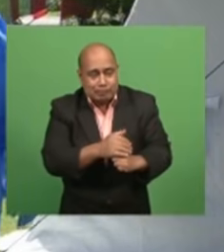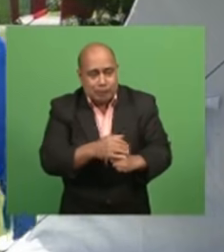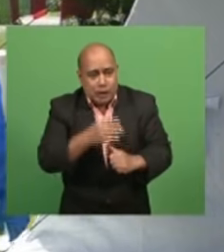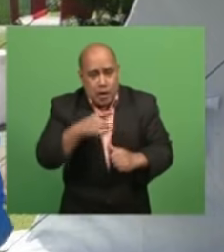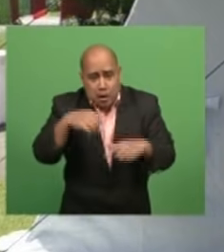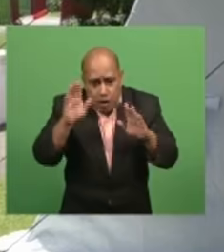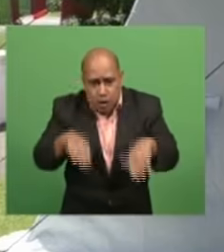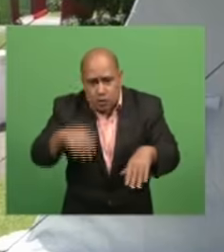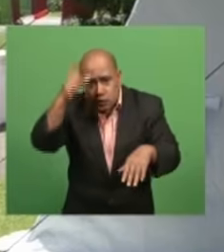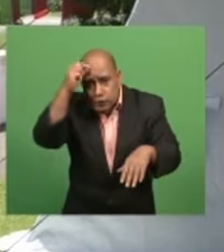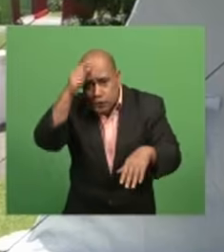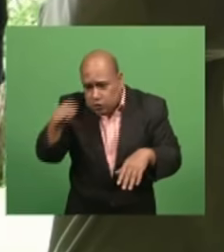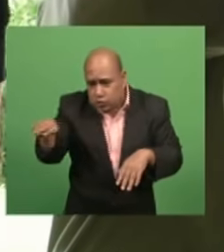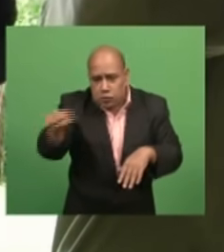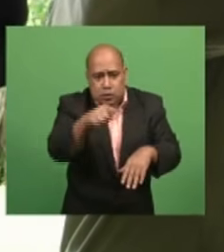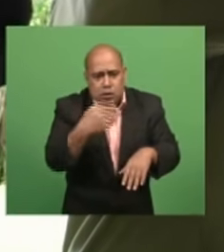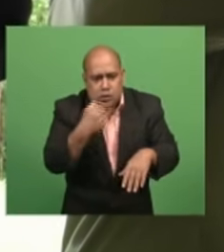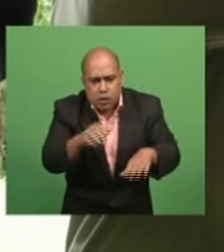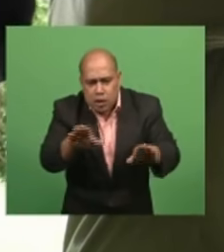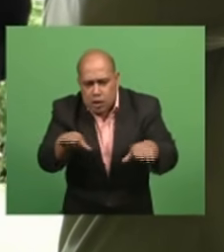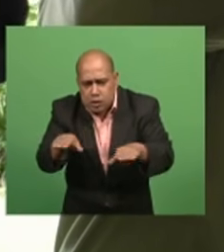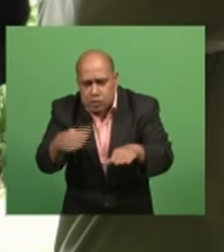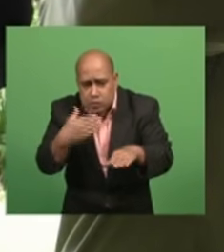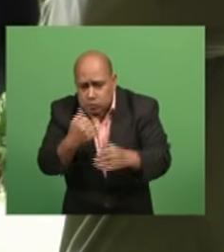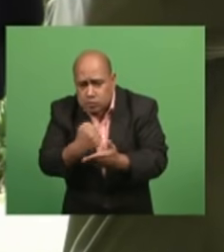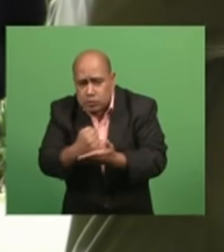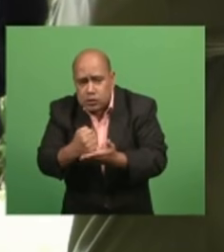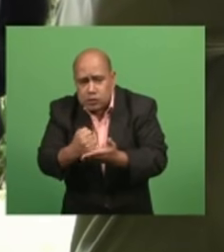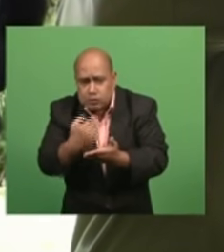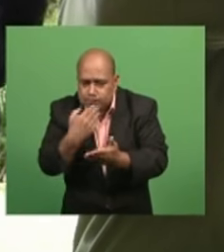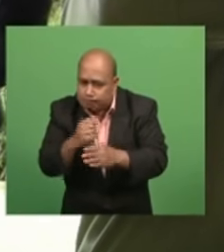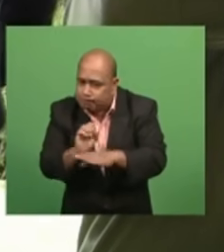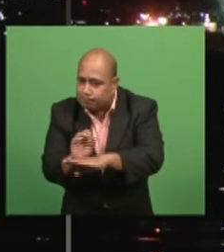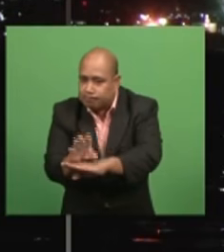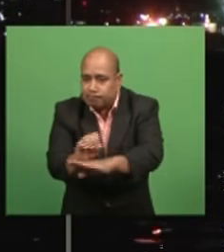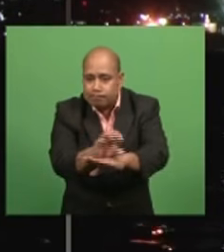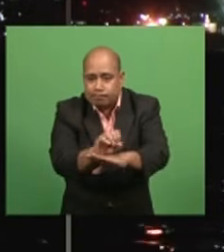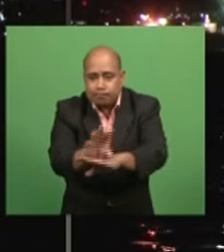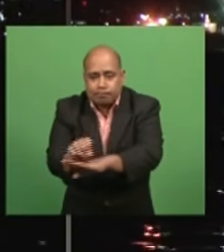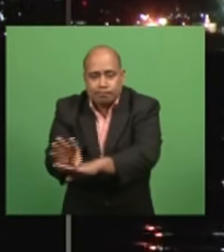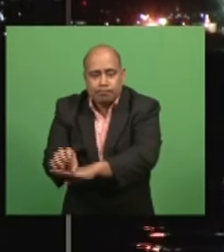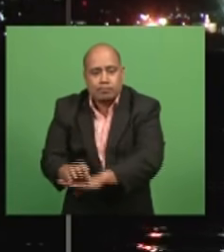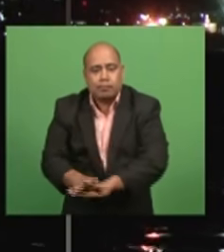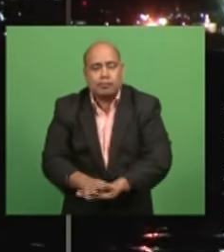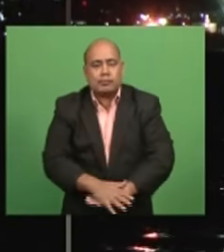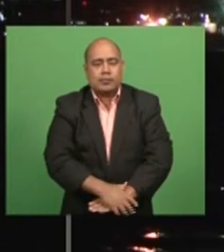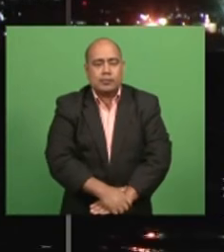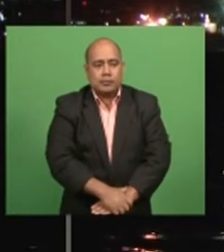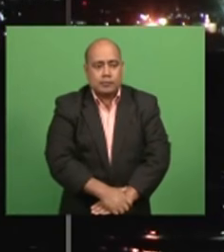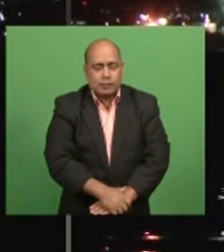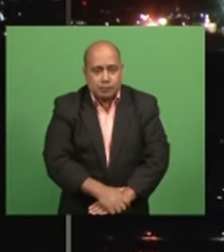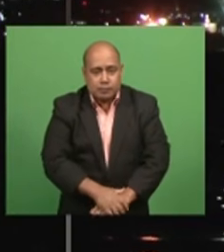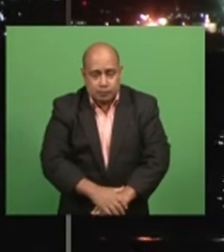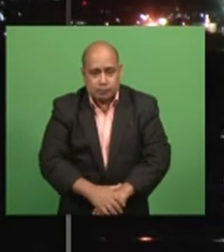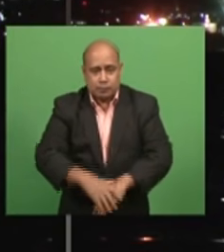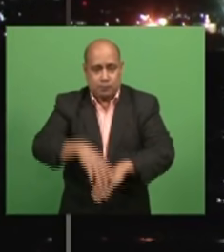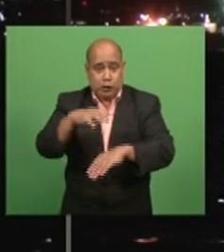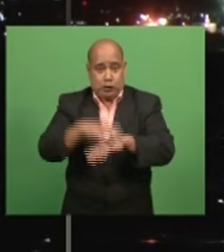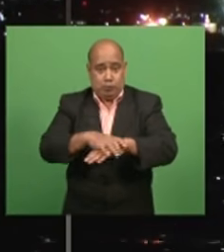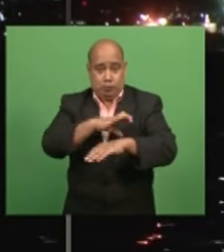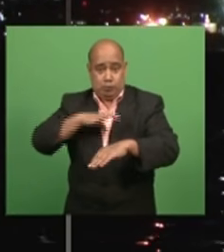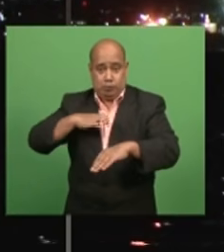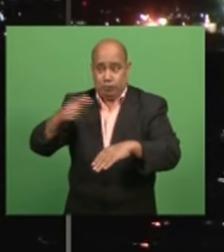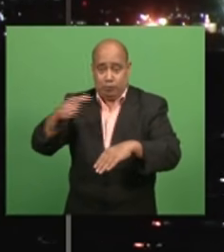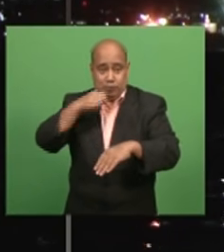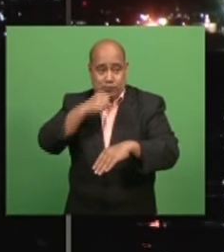the advisories by the authorities. Pranita Prakash, FBC News. Police Commissioner Brigadier General Sithi Venigilio